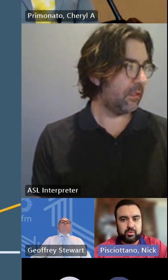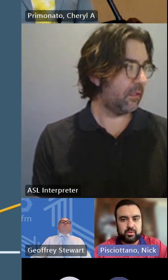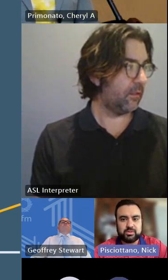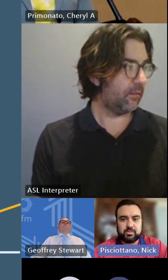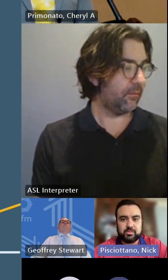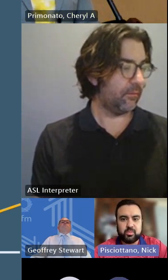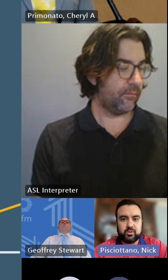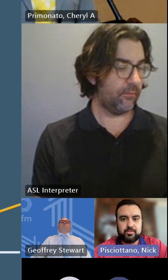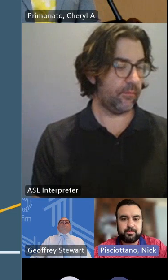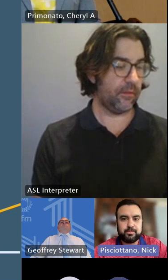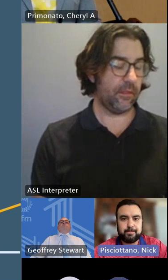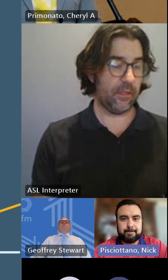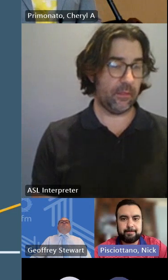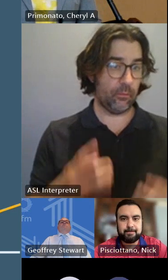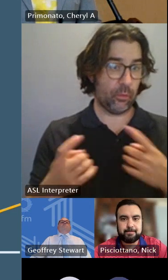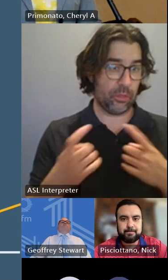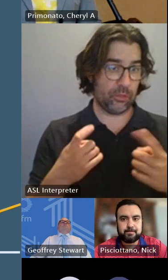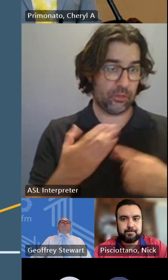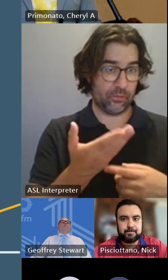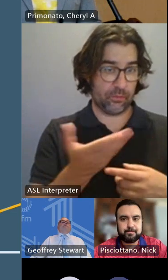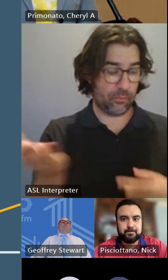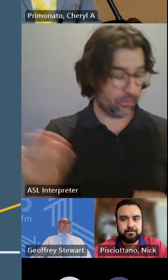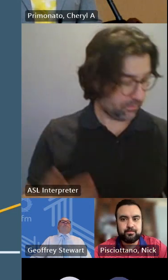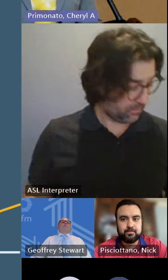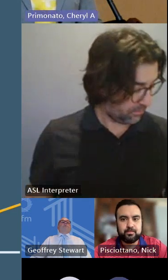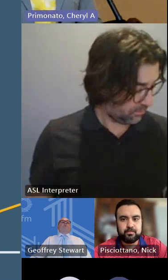Thank you. Any more questions from the board?